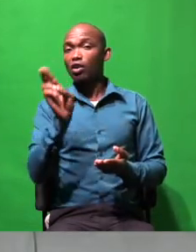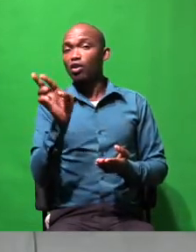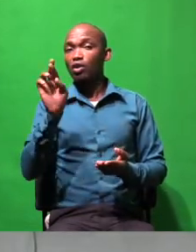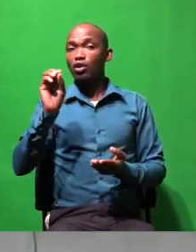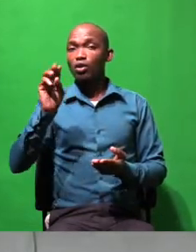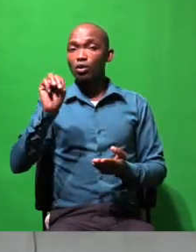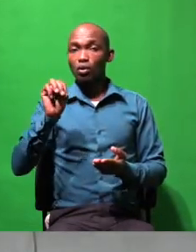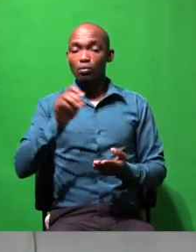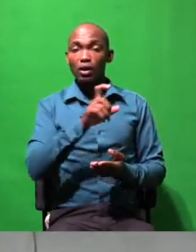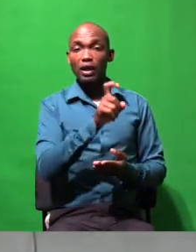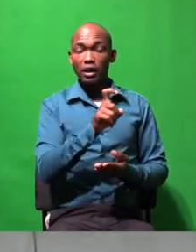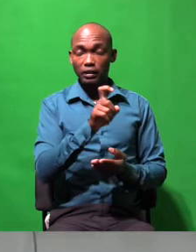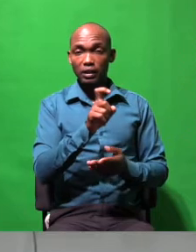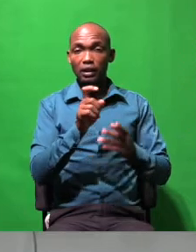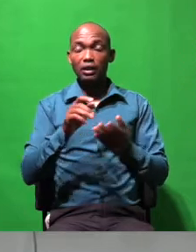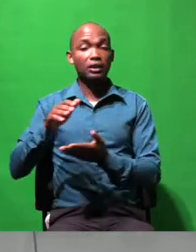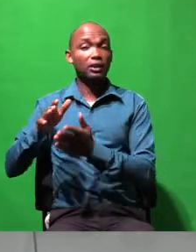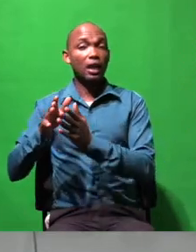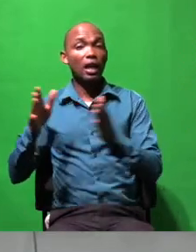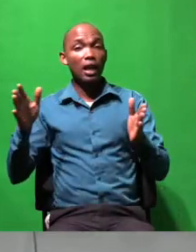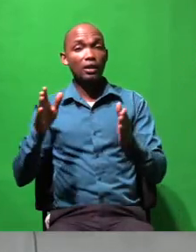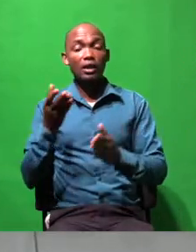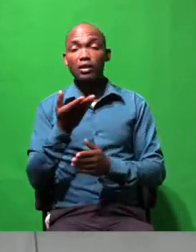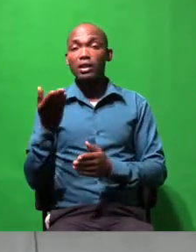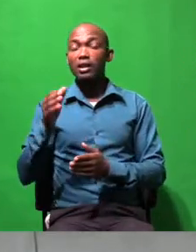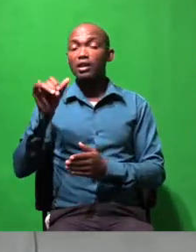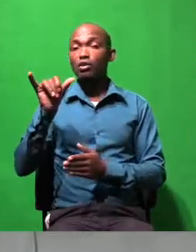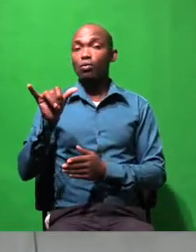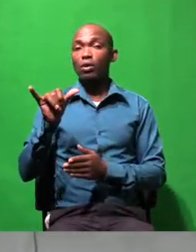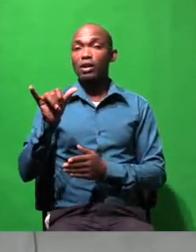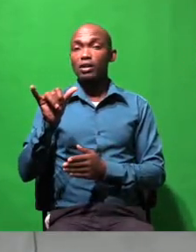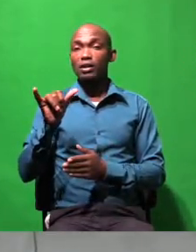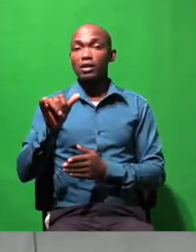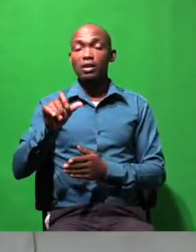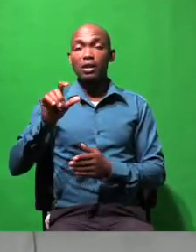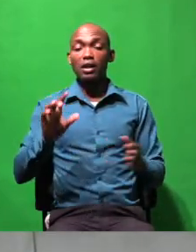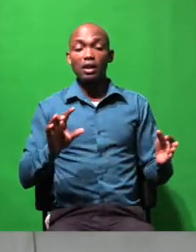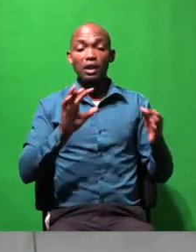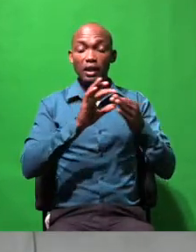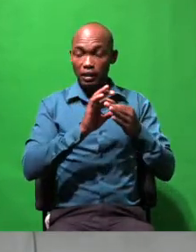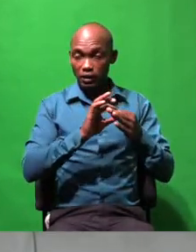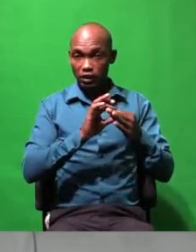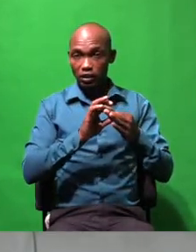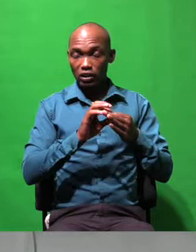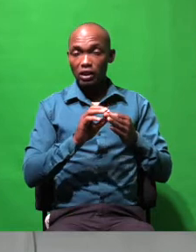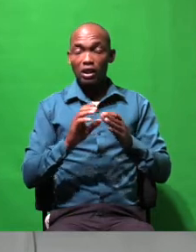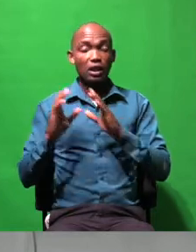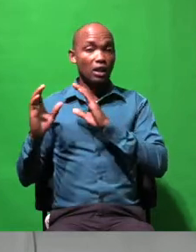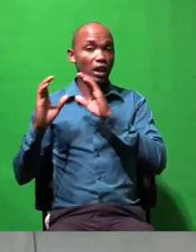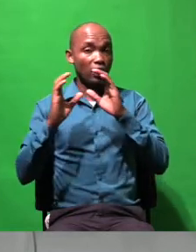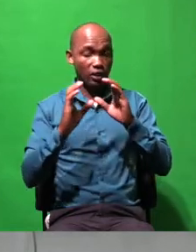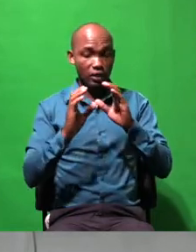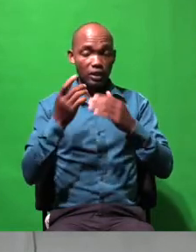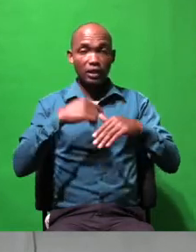the chromosome Y. Y sex-linked gene mostly carried on